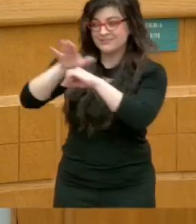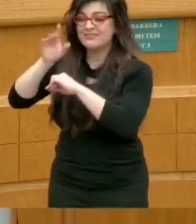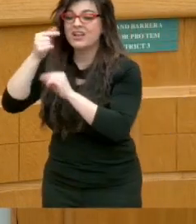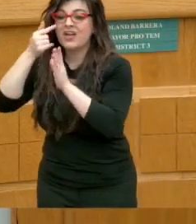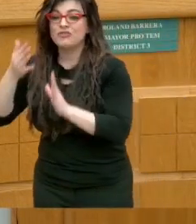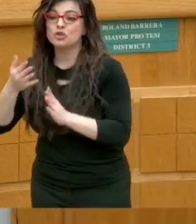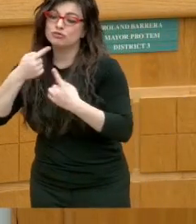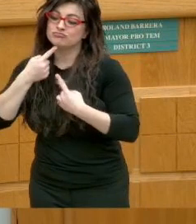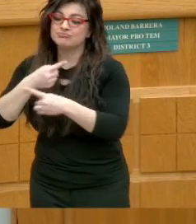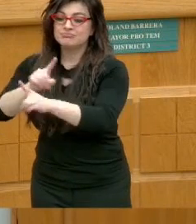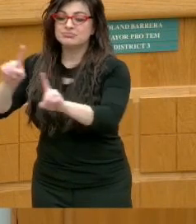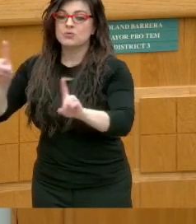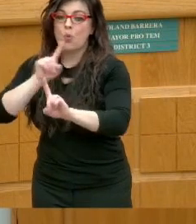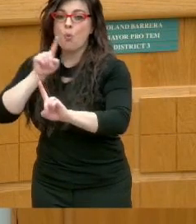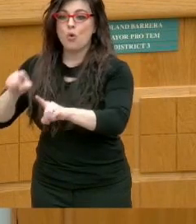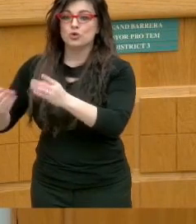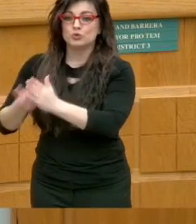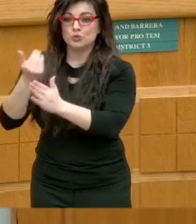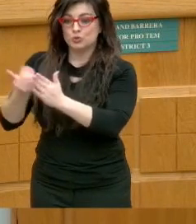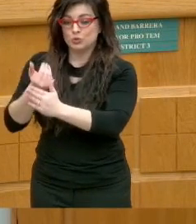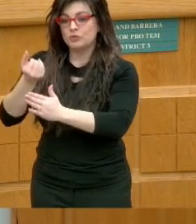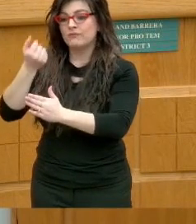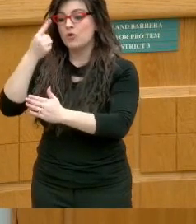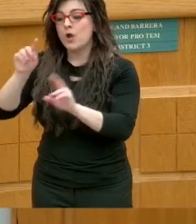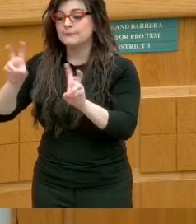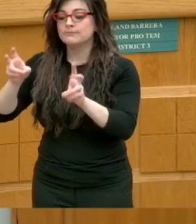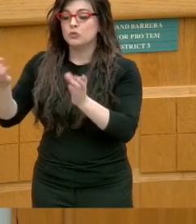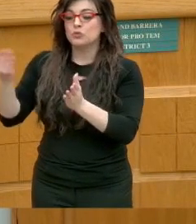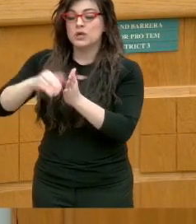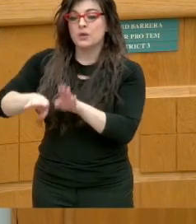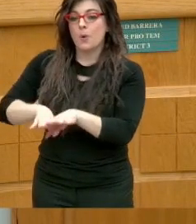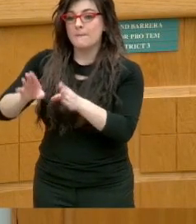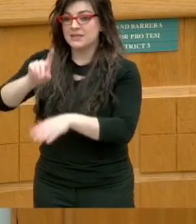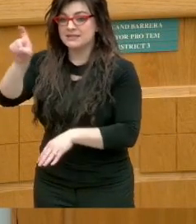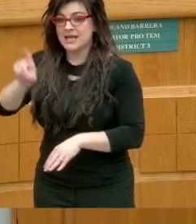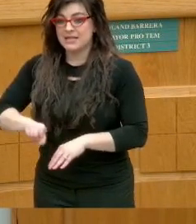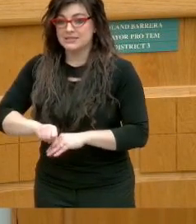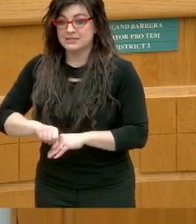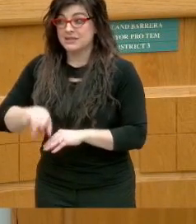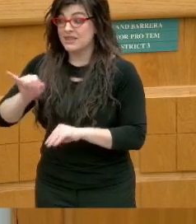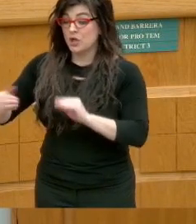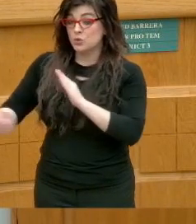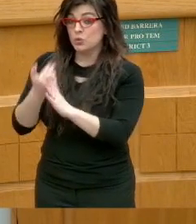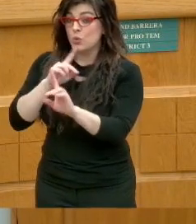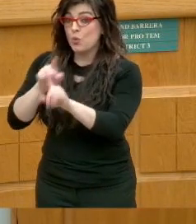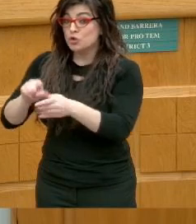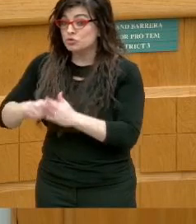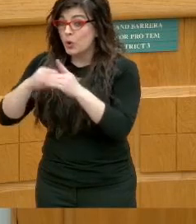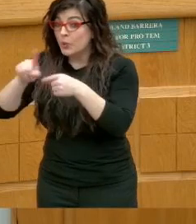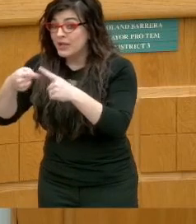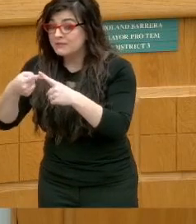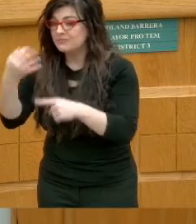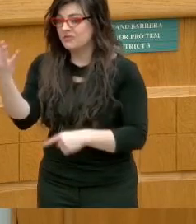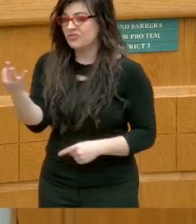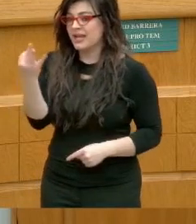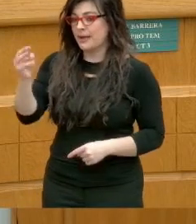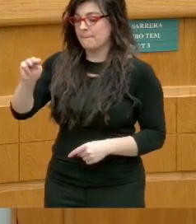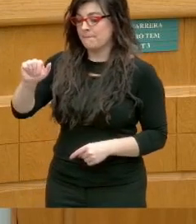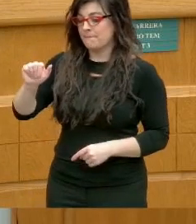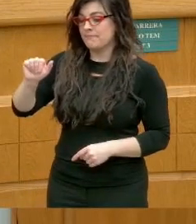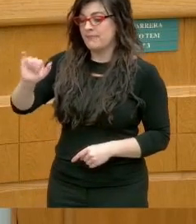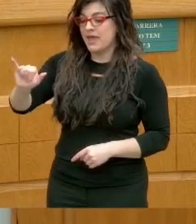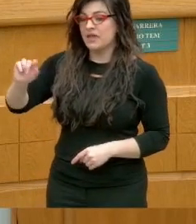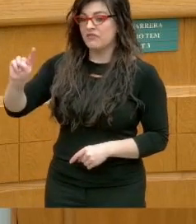1 of his plan to open Texas. And those orders will take effect Friday, May 1st. And his current orders, including